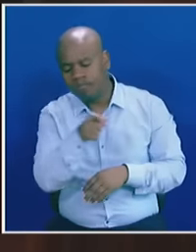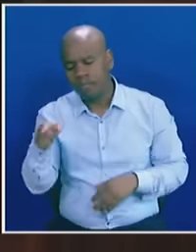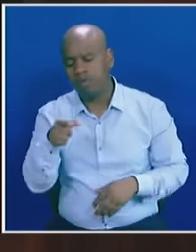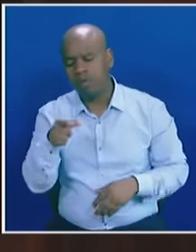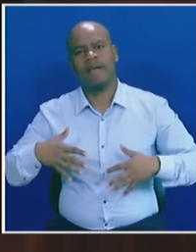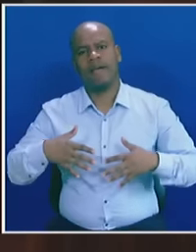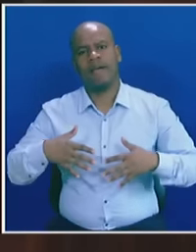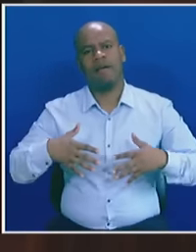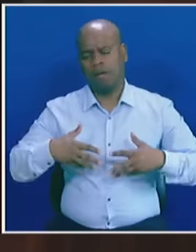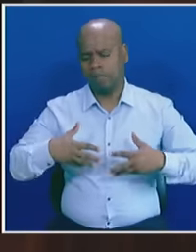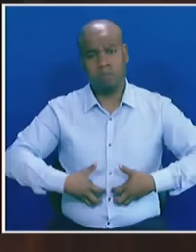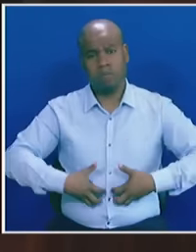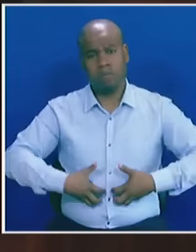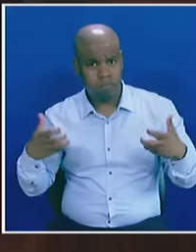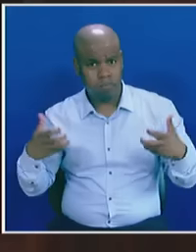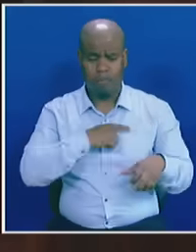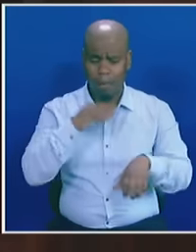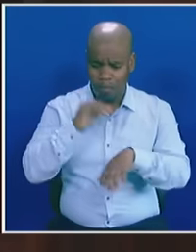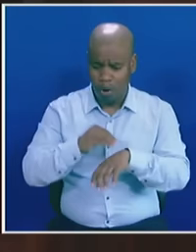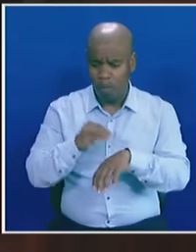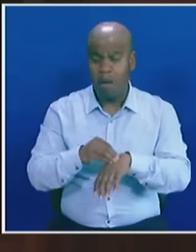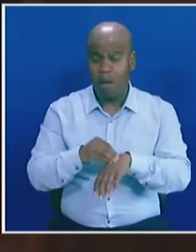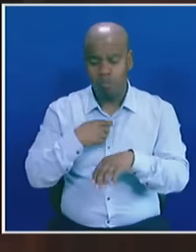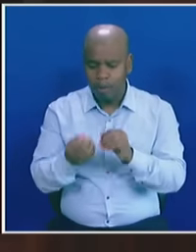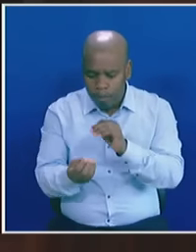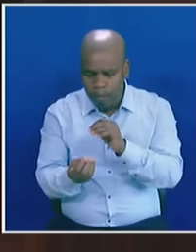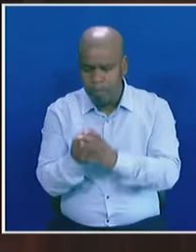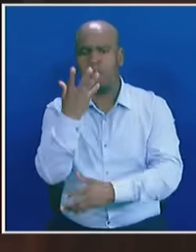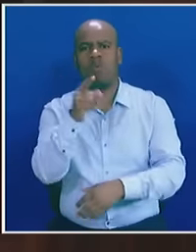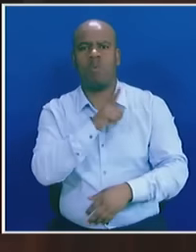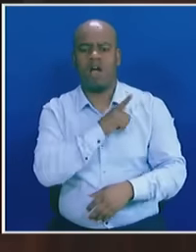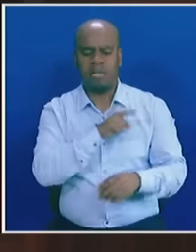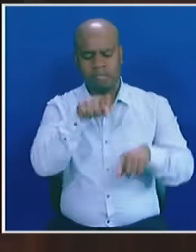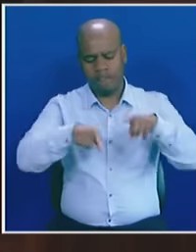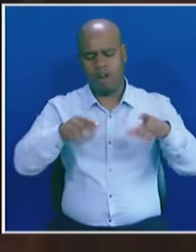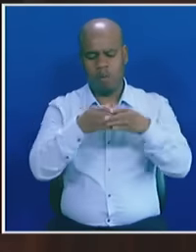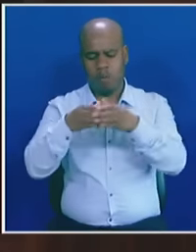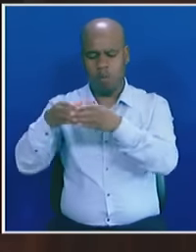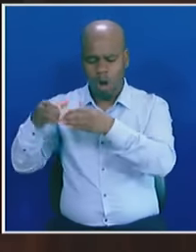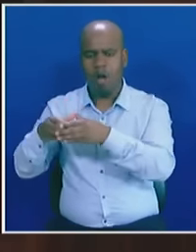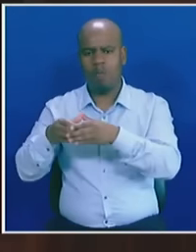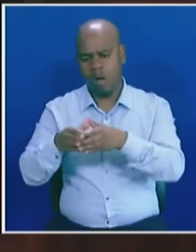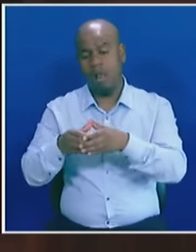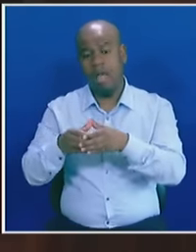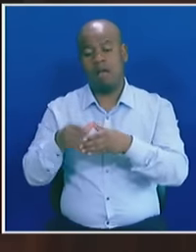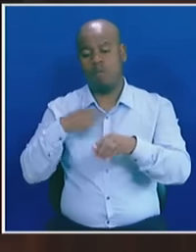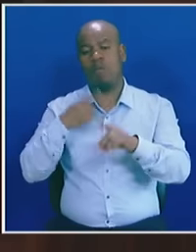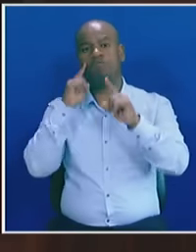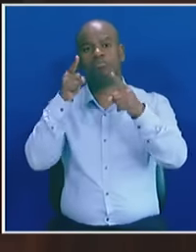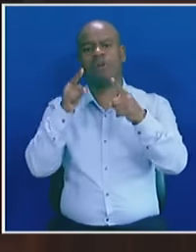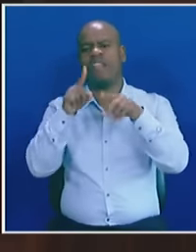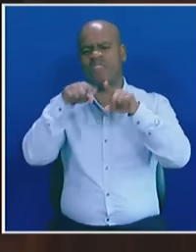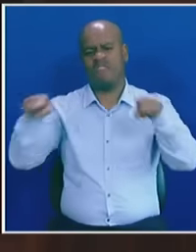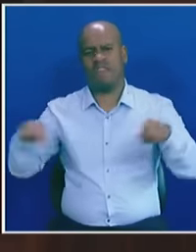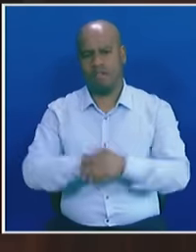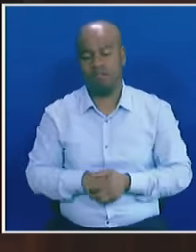are exploited by forces with nefarious agendas. Fact, though, is that the government should